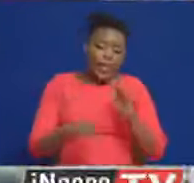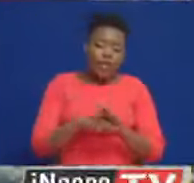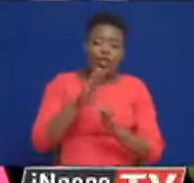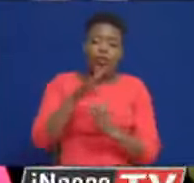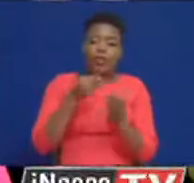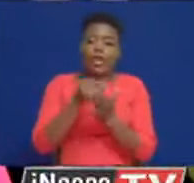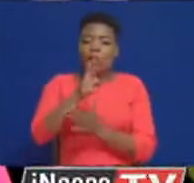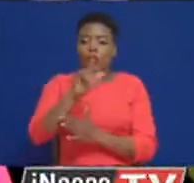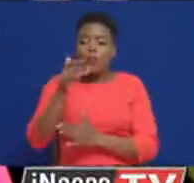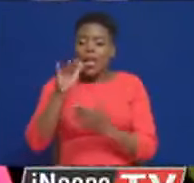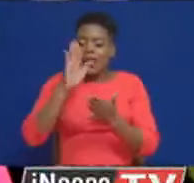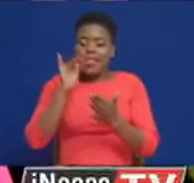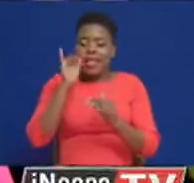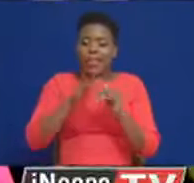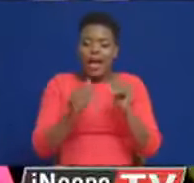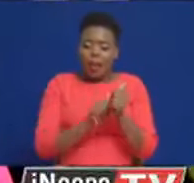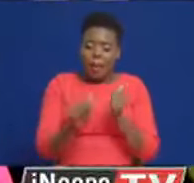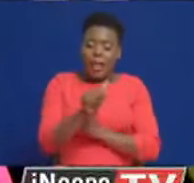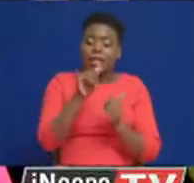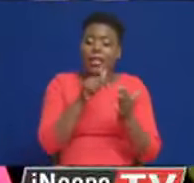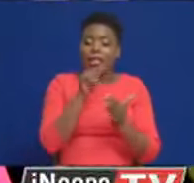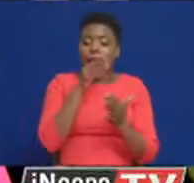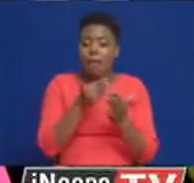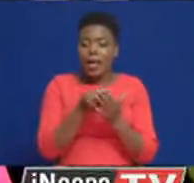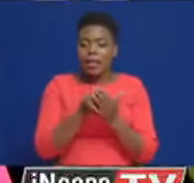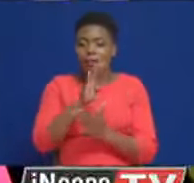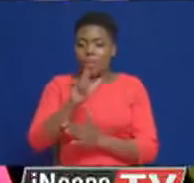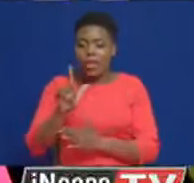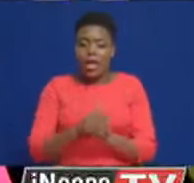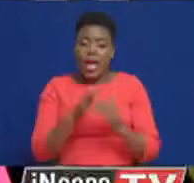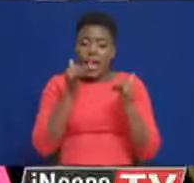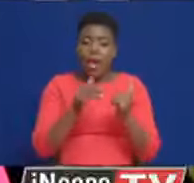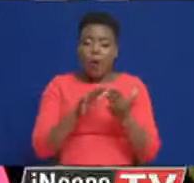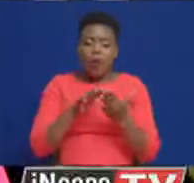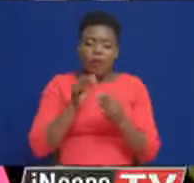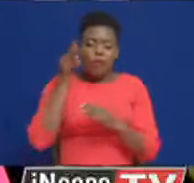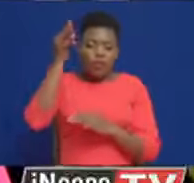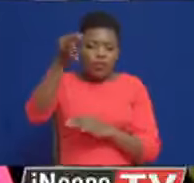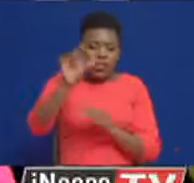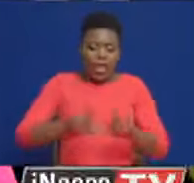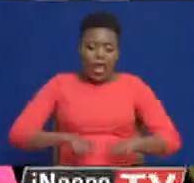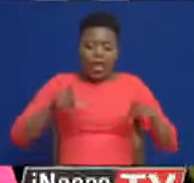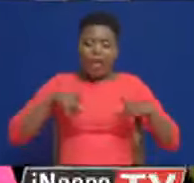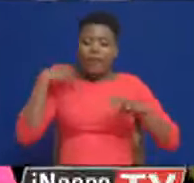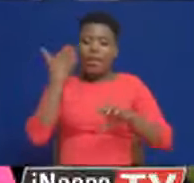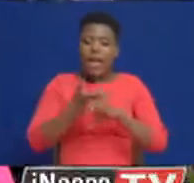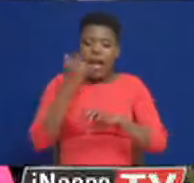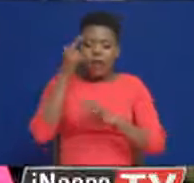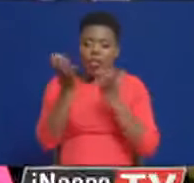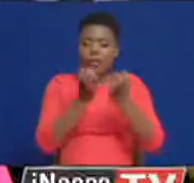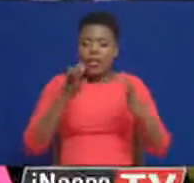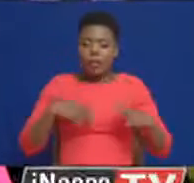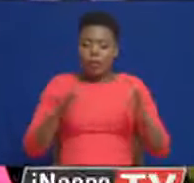entirety. The higher cost may be burdensome for small and medium enterprises. The